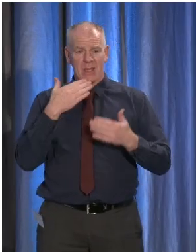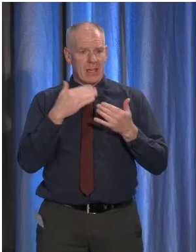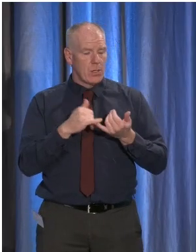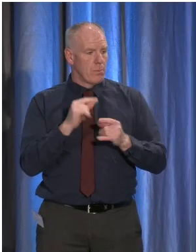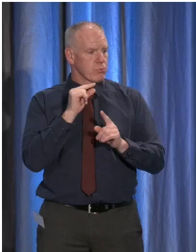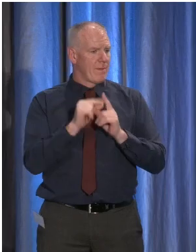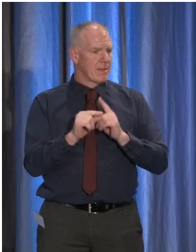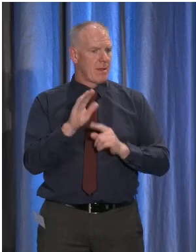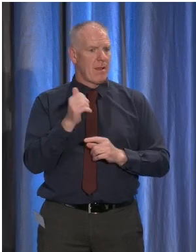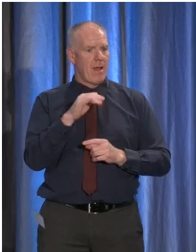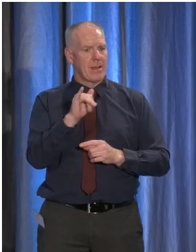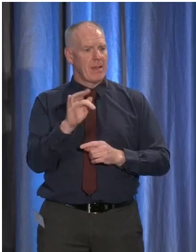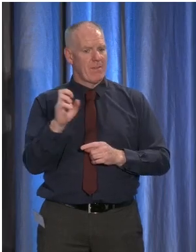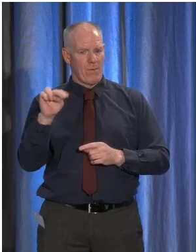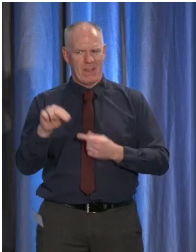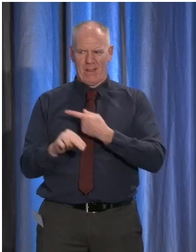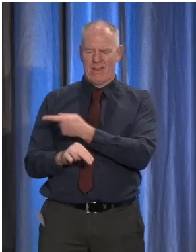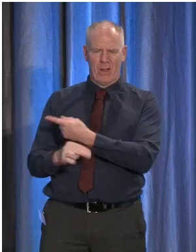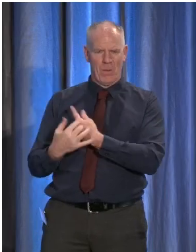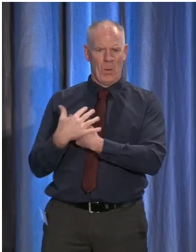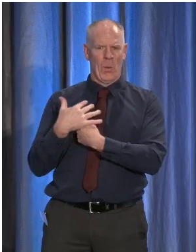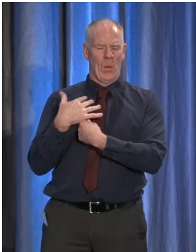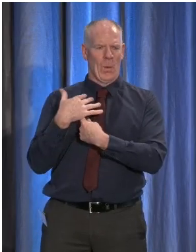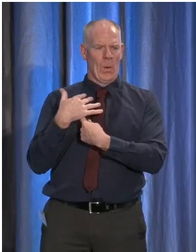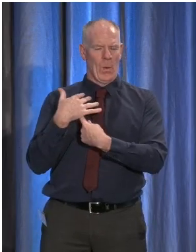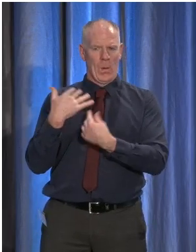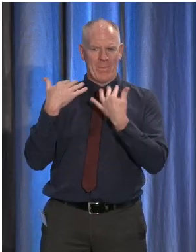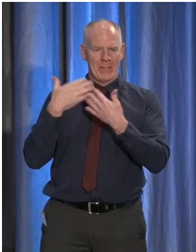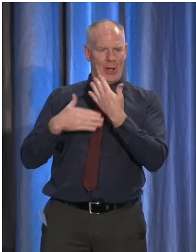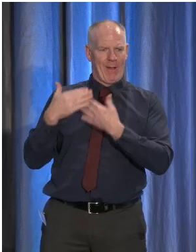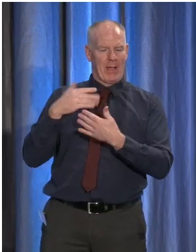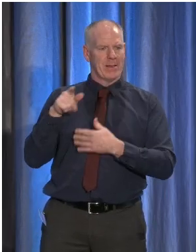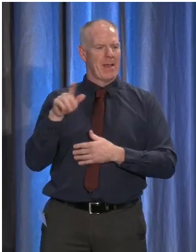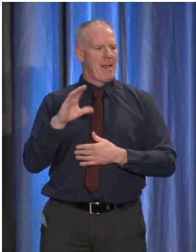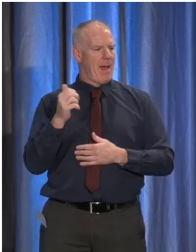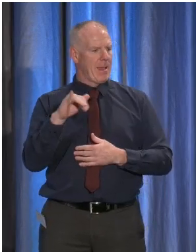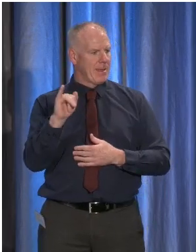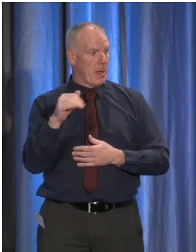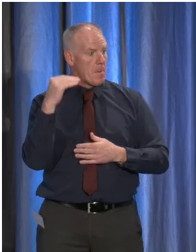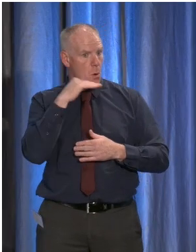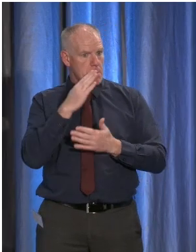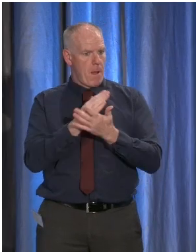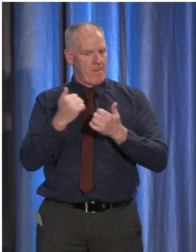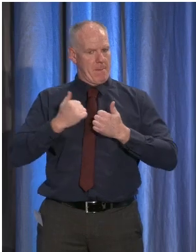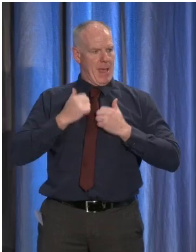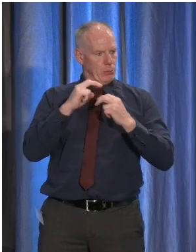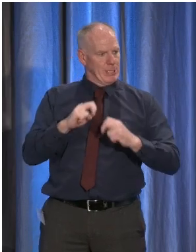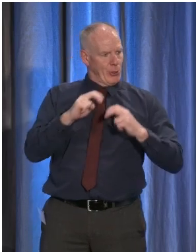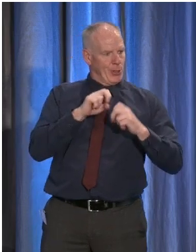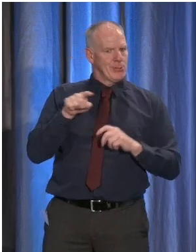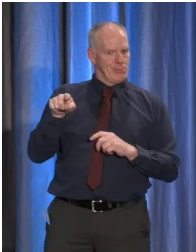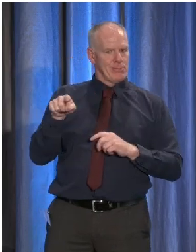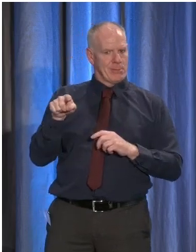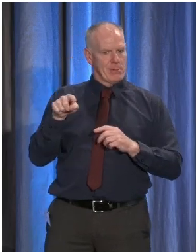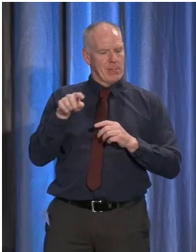to Professor Lani Florian for an inspiring talk. Lani has been an important part of my research